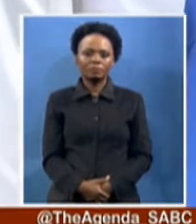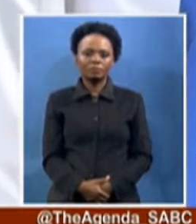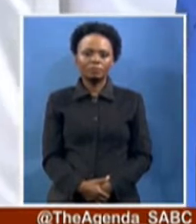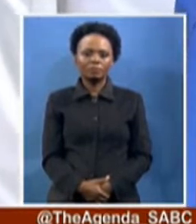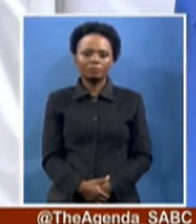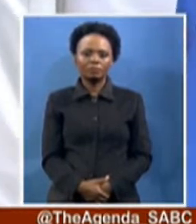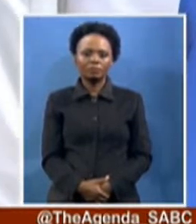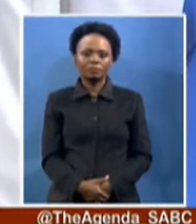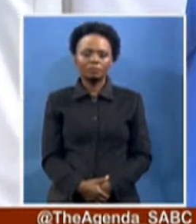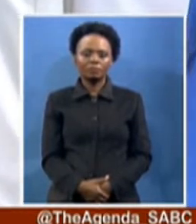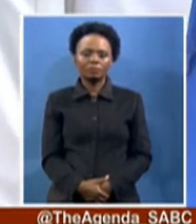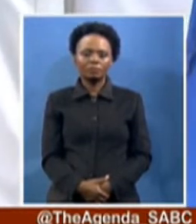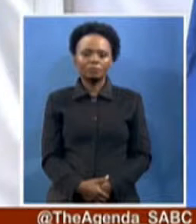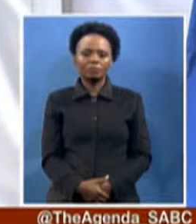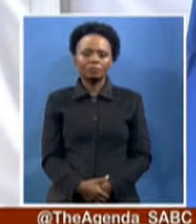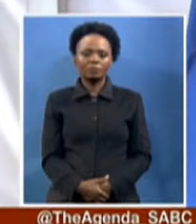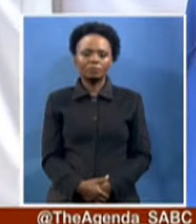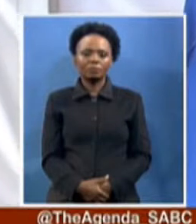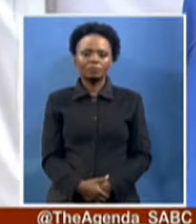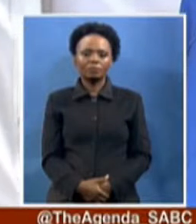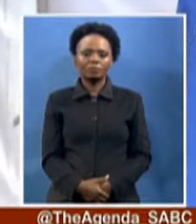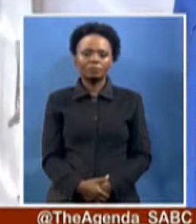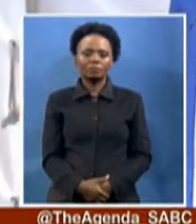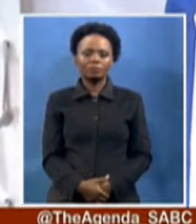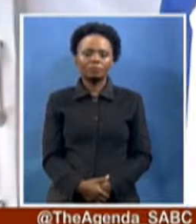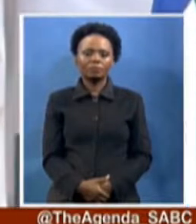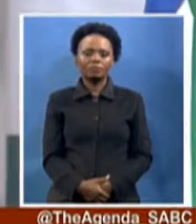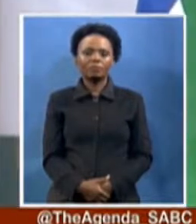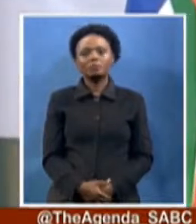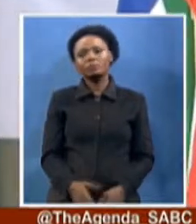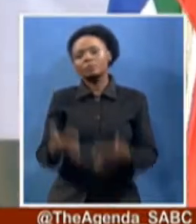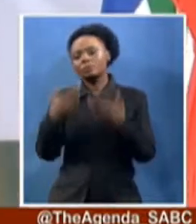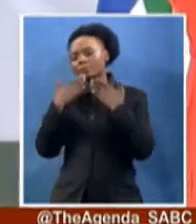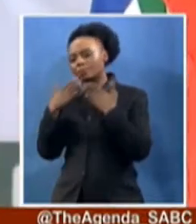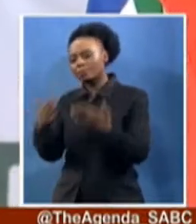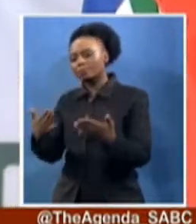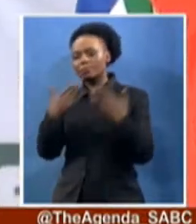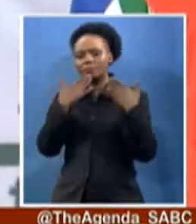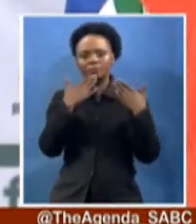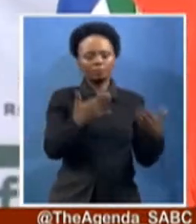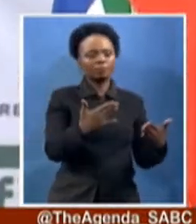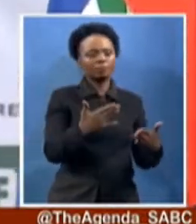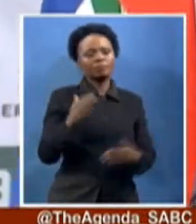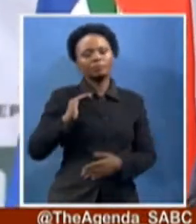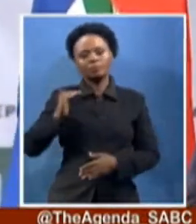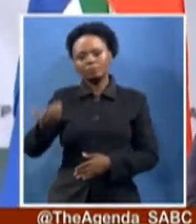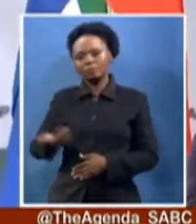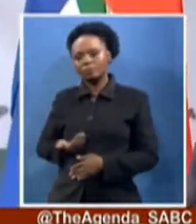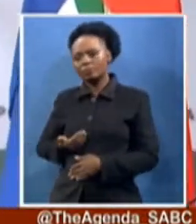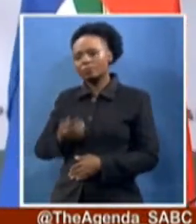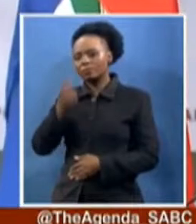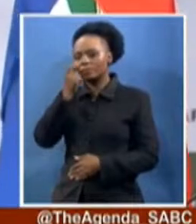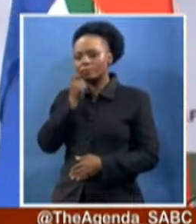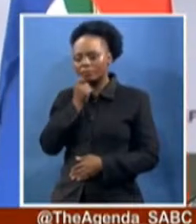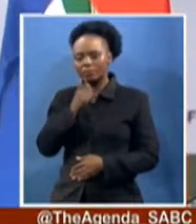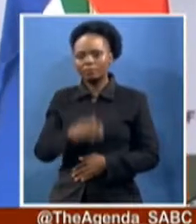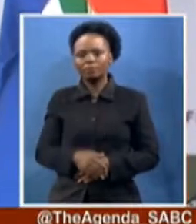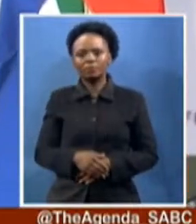Thank you very much, ladies and gentlemen. My co-program director will take it from here